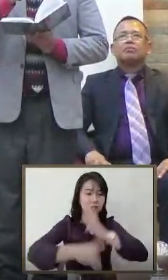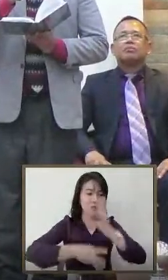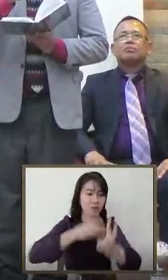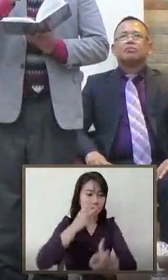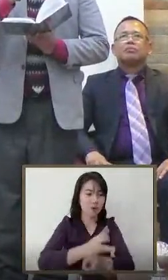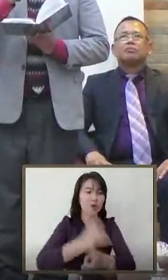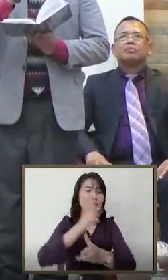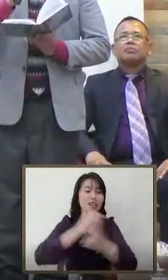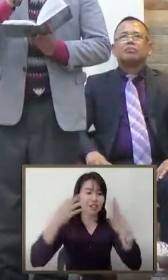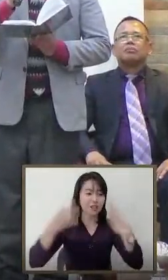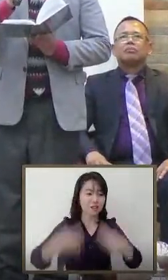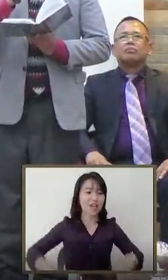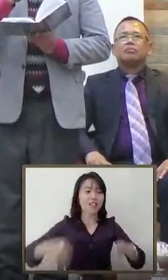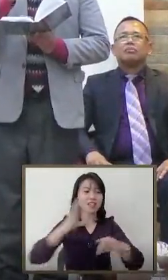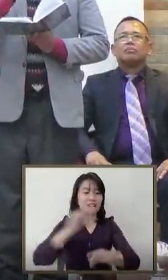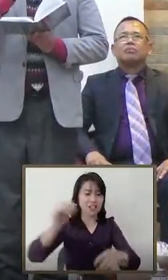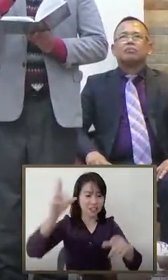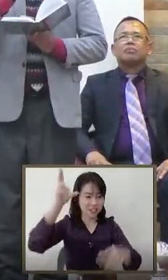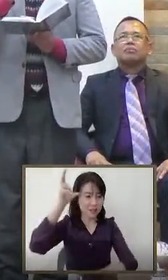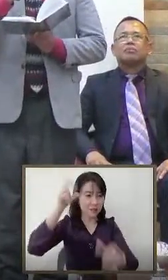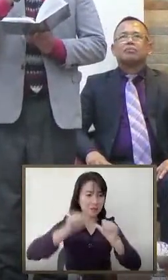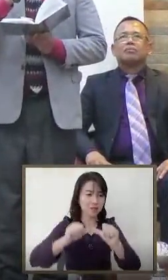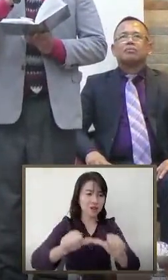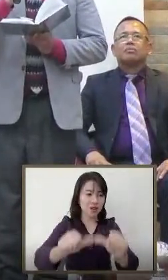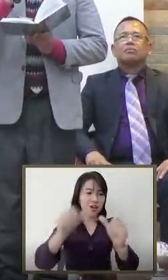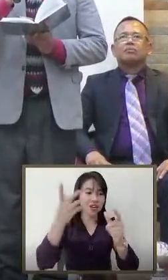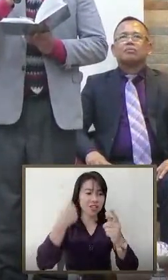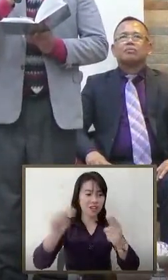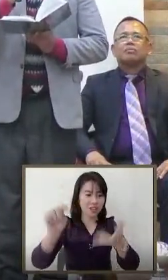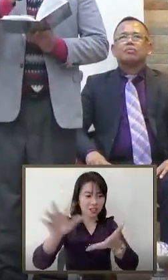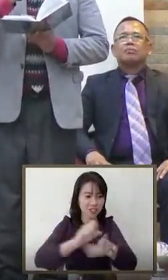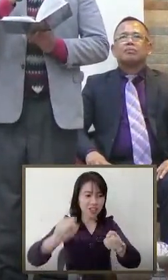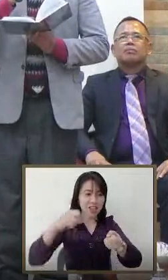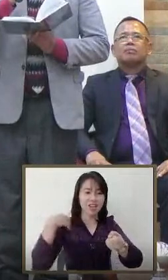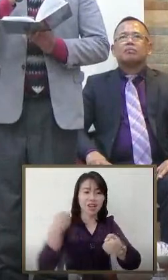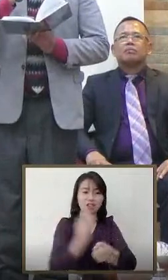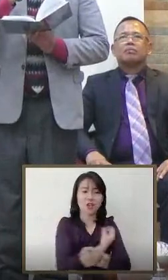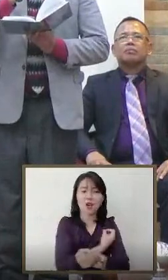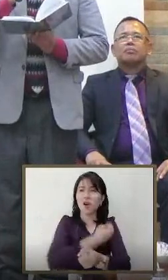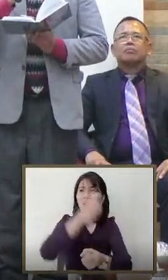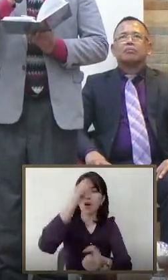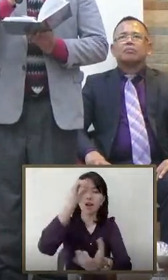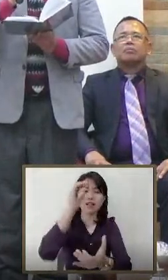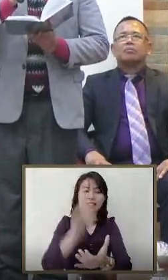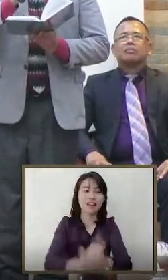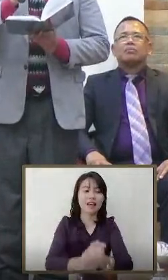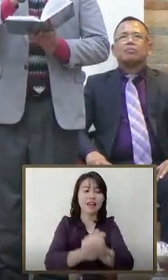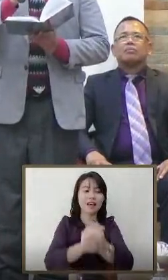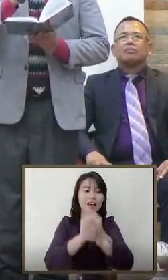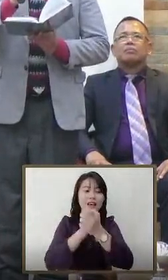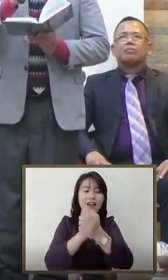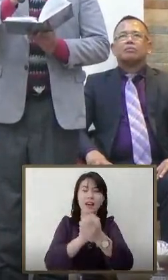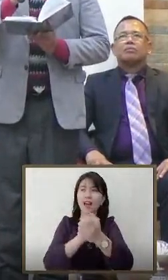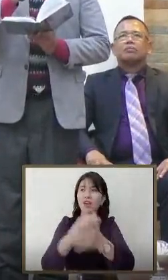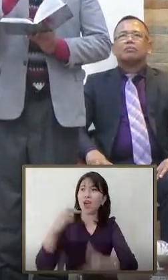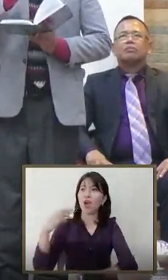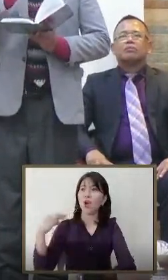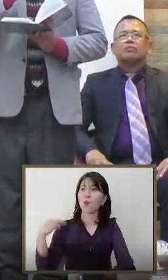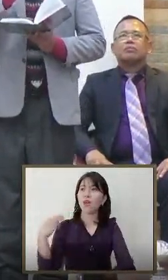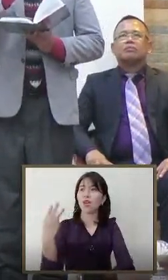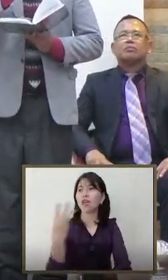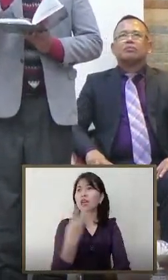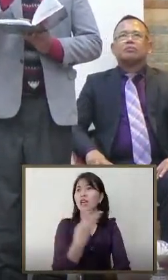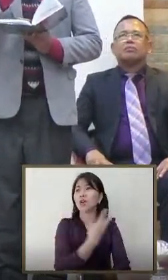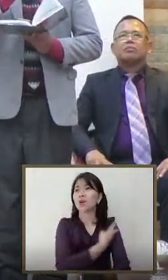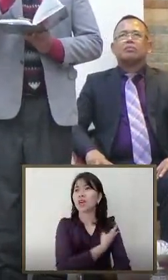Lord. When the world and the flesh and the devil press on and try to tear our strongholds down,